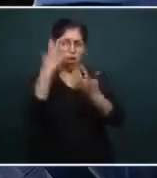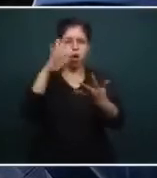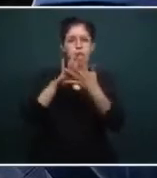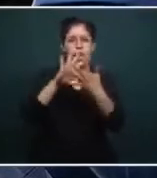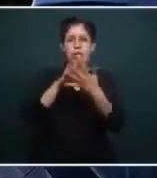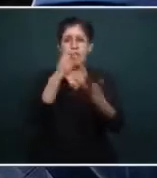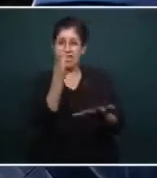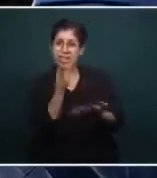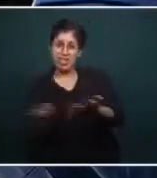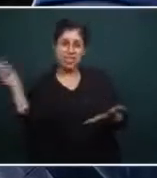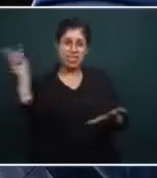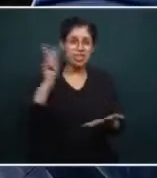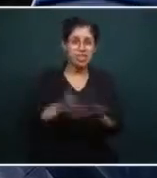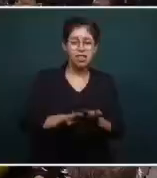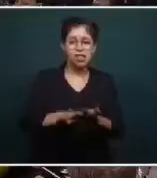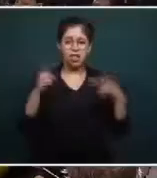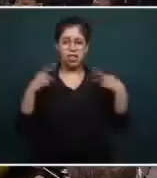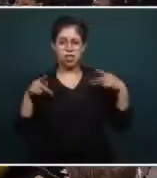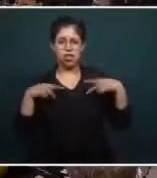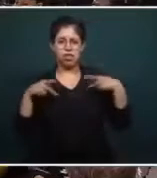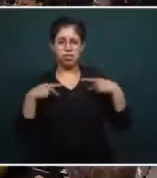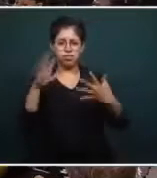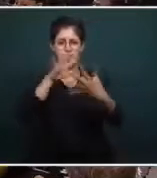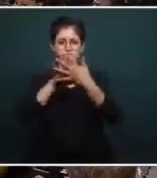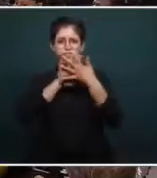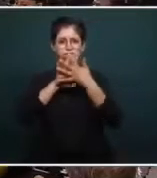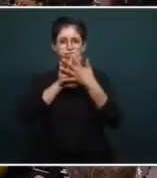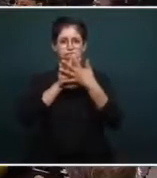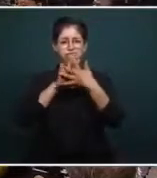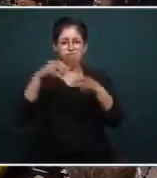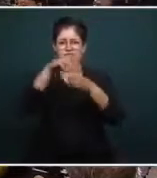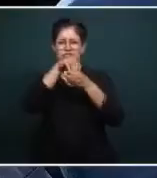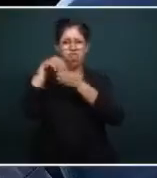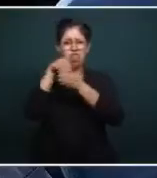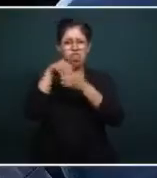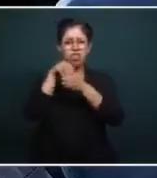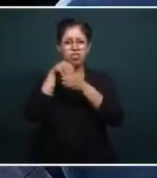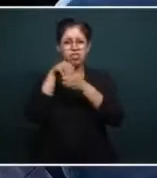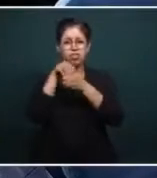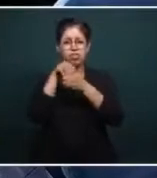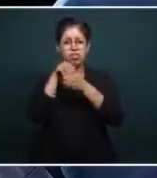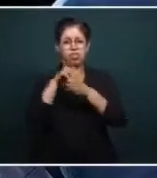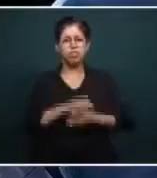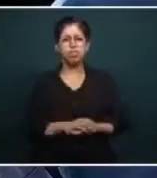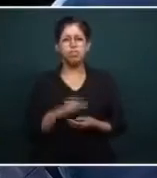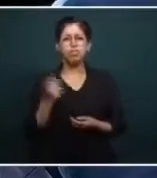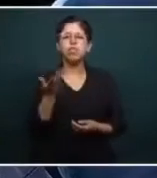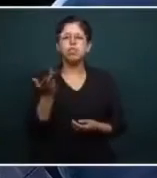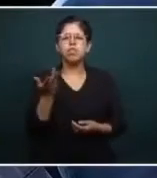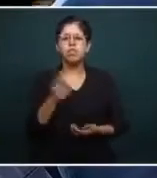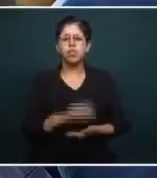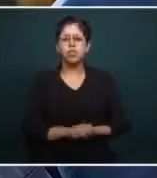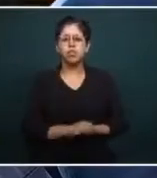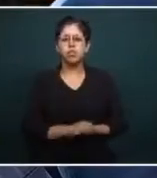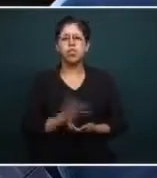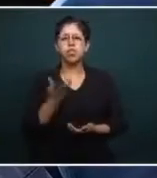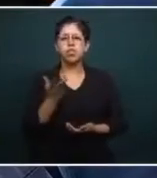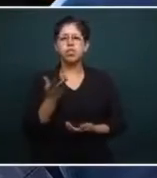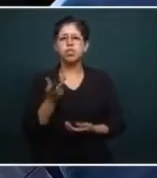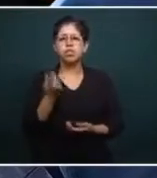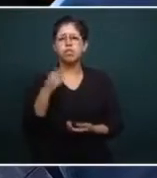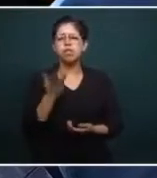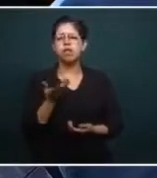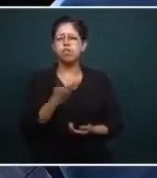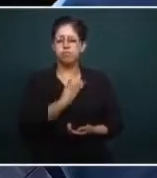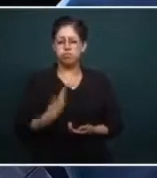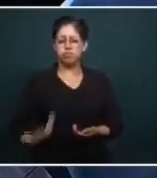some doble cases they have de, double pues, de capacidad of que their deberían de tener? capacity? ¿Qué medidas son las que se What están tomando, measures are señor being